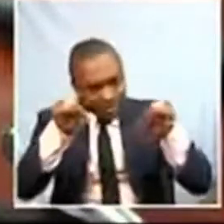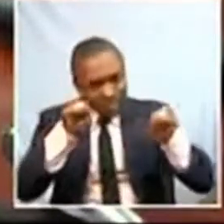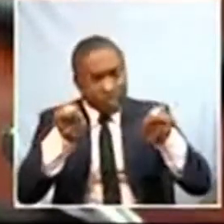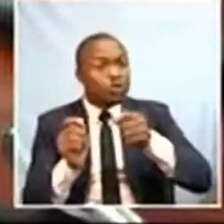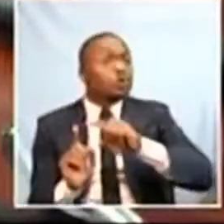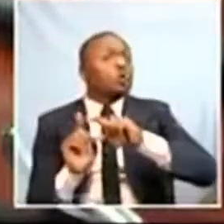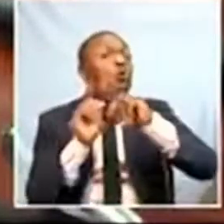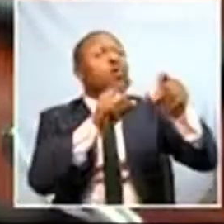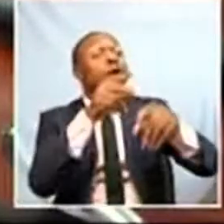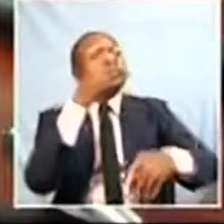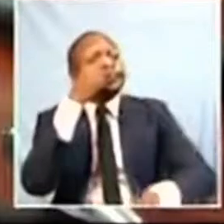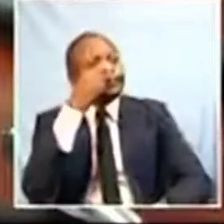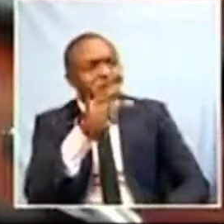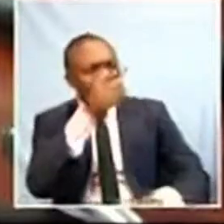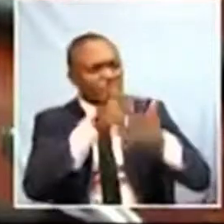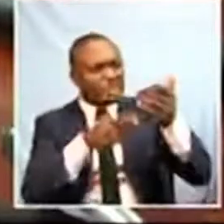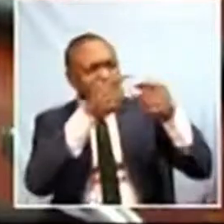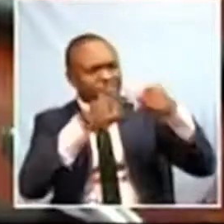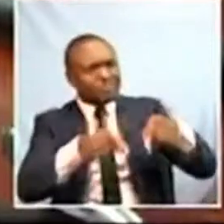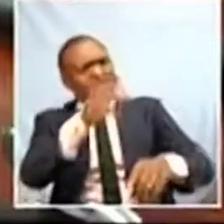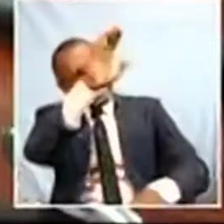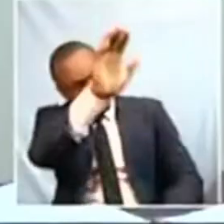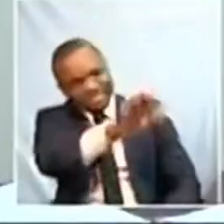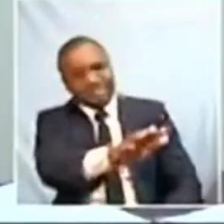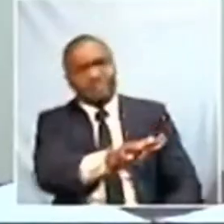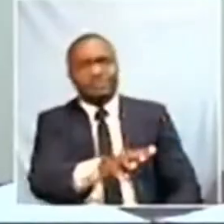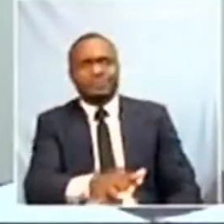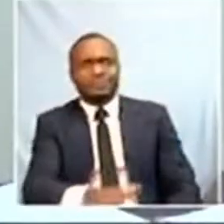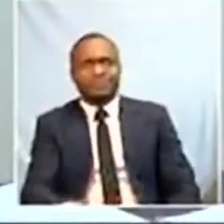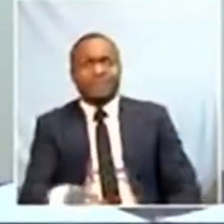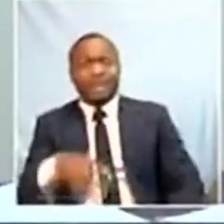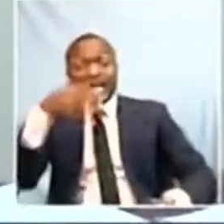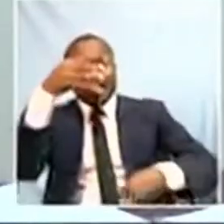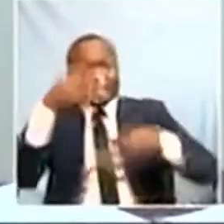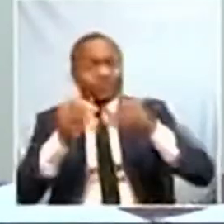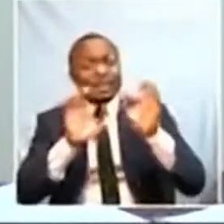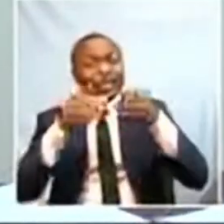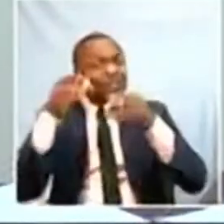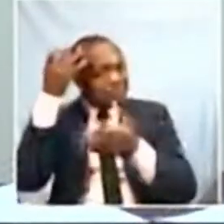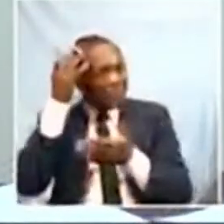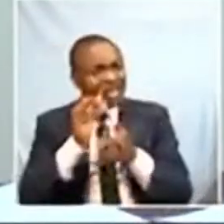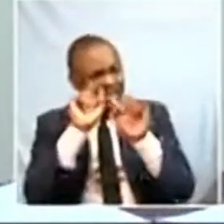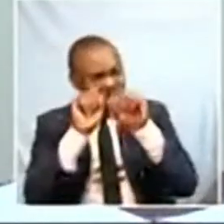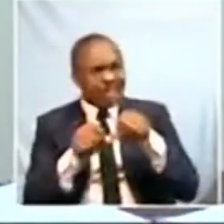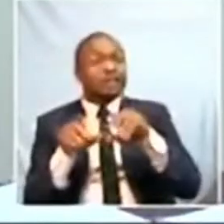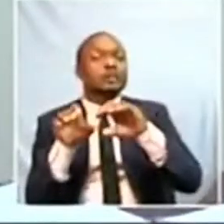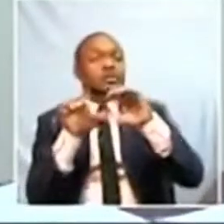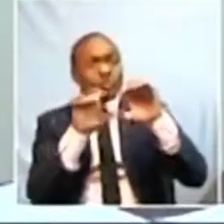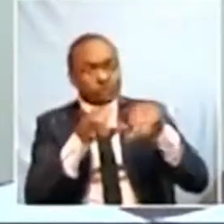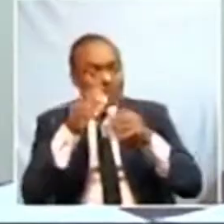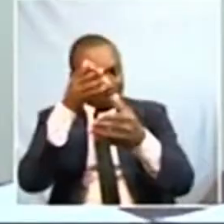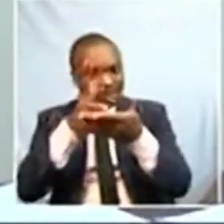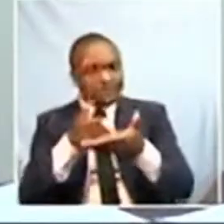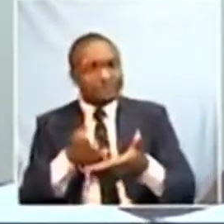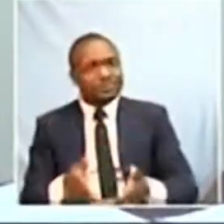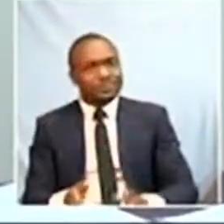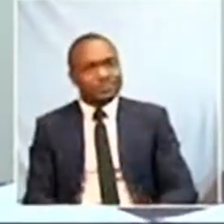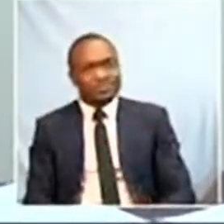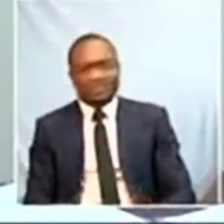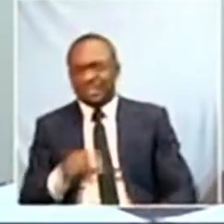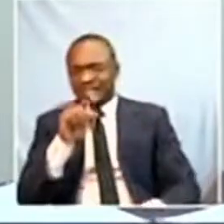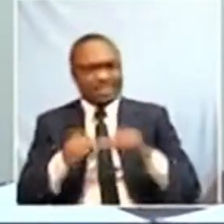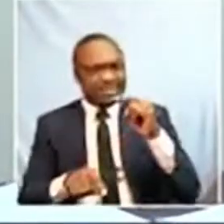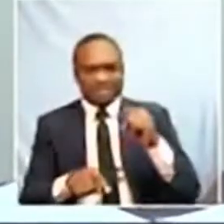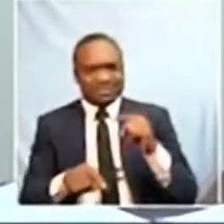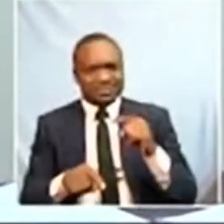go and see what is happening out there. I'm sure if the council secretary was able to do that, it wouldn't have